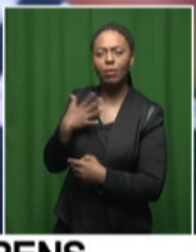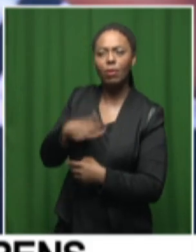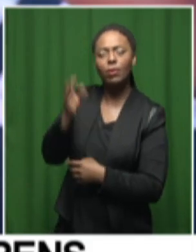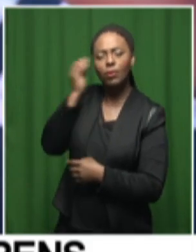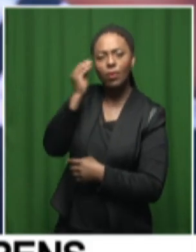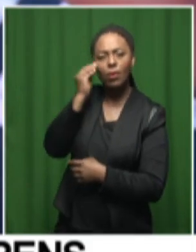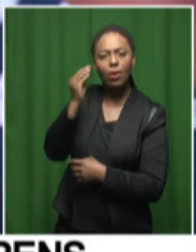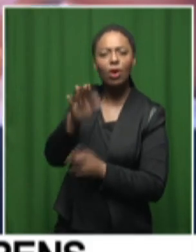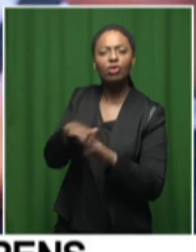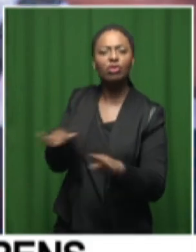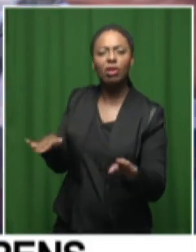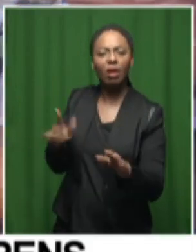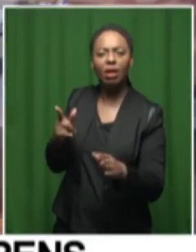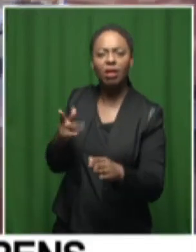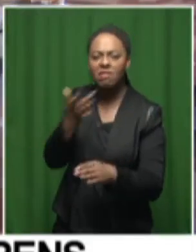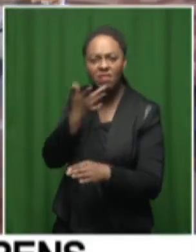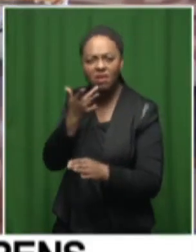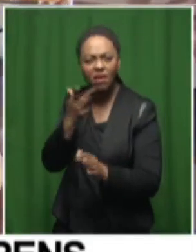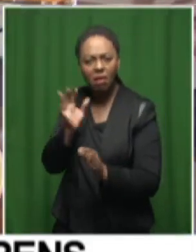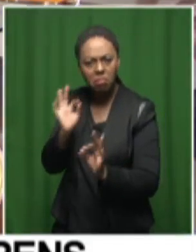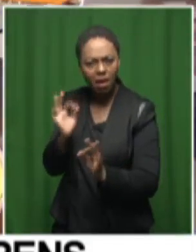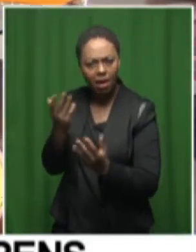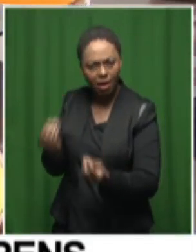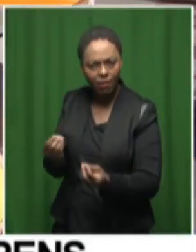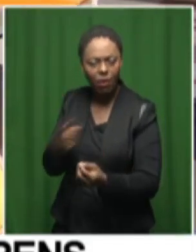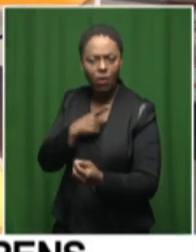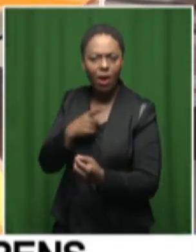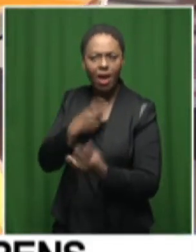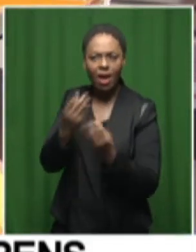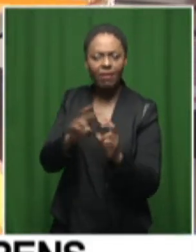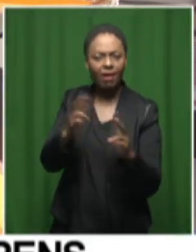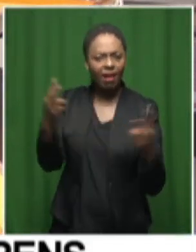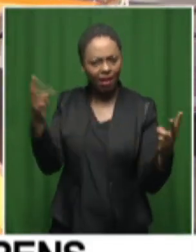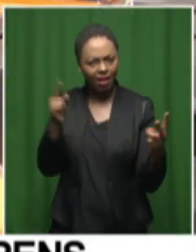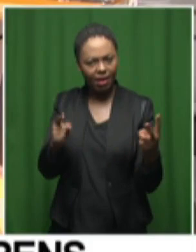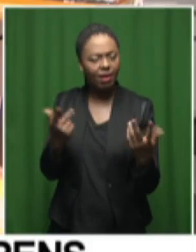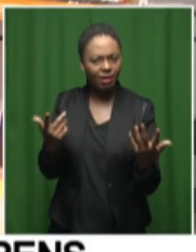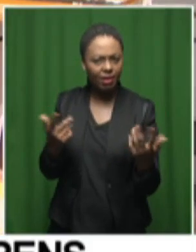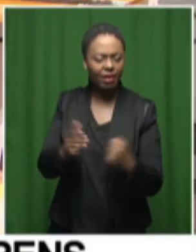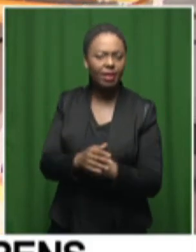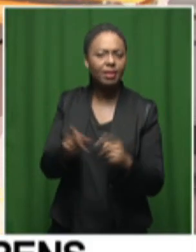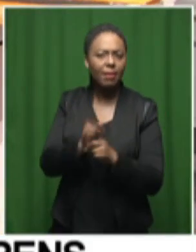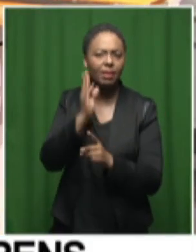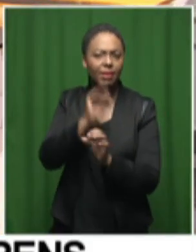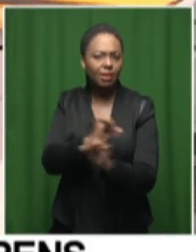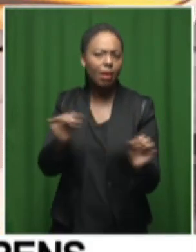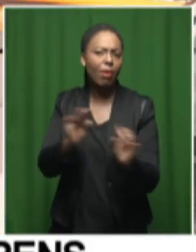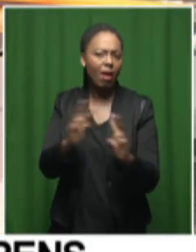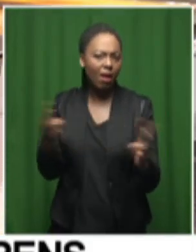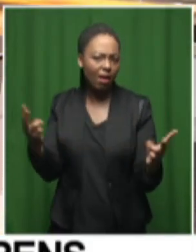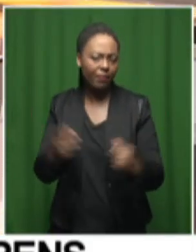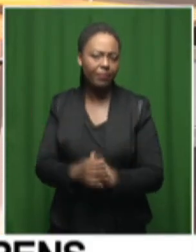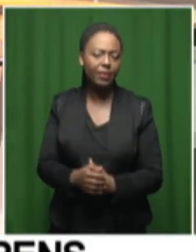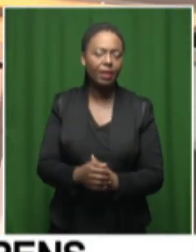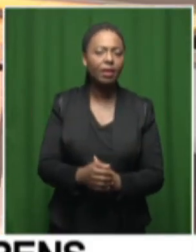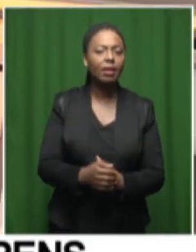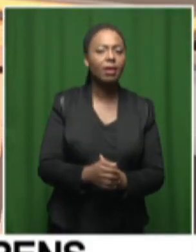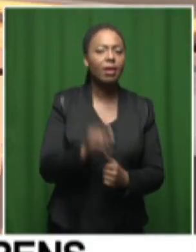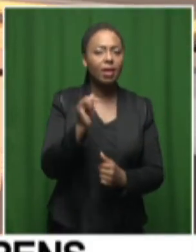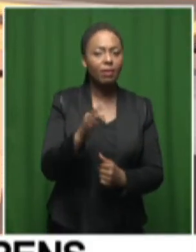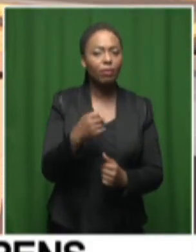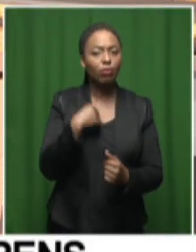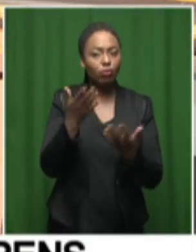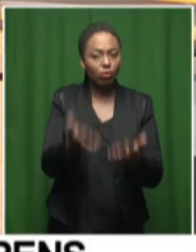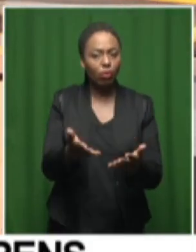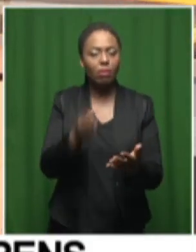respond to it, because they are also on different sides of it and the experiences are so different. So if I could, it would be like a quadrant, right?